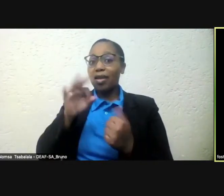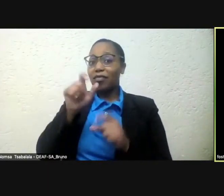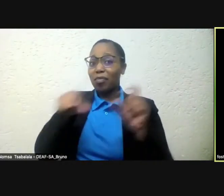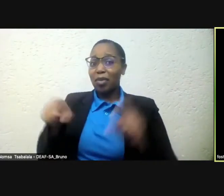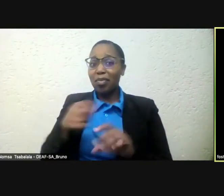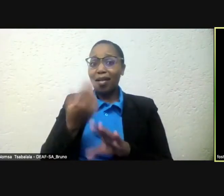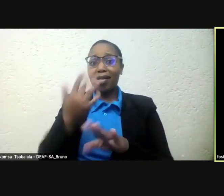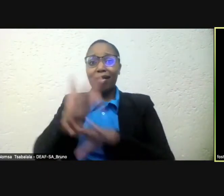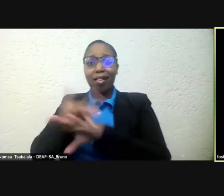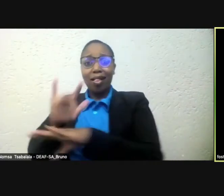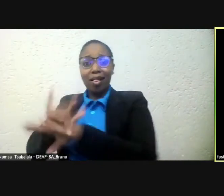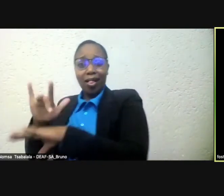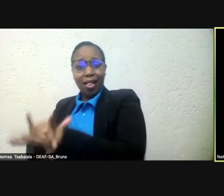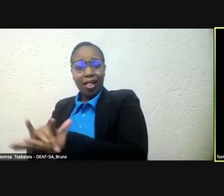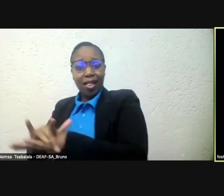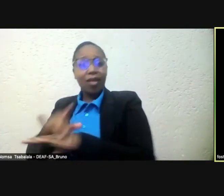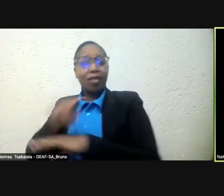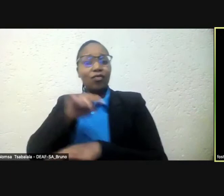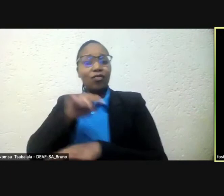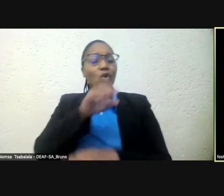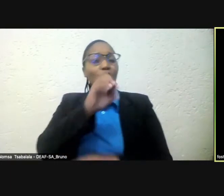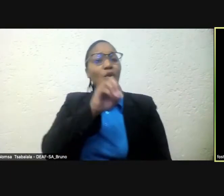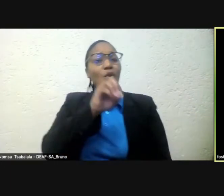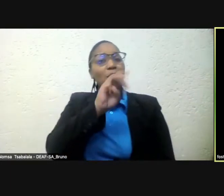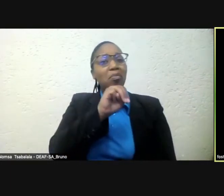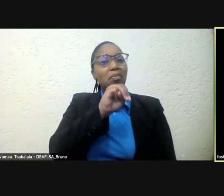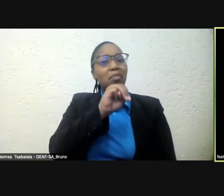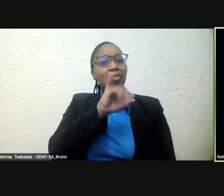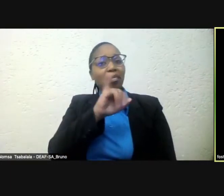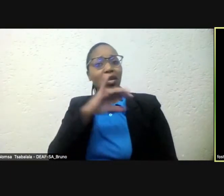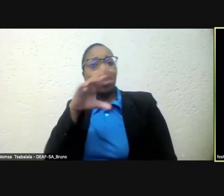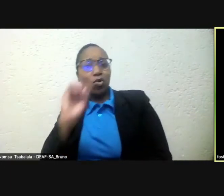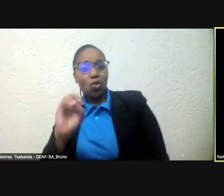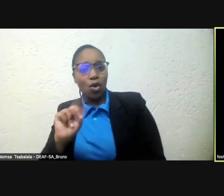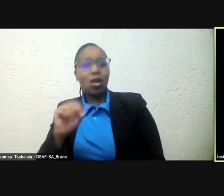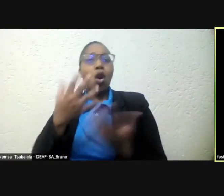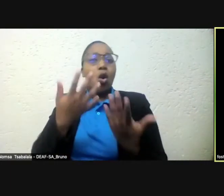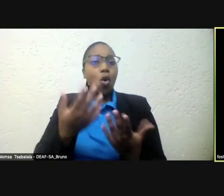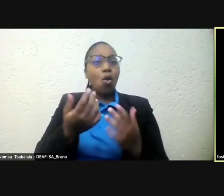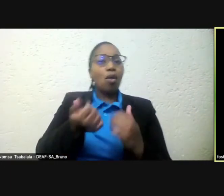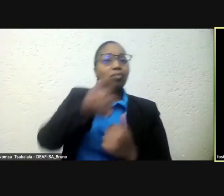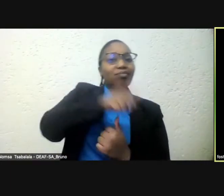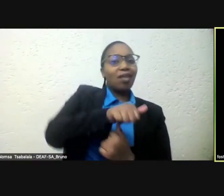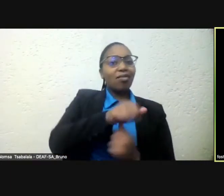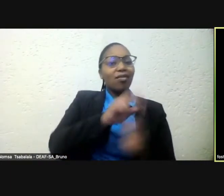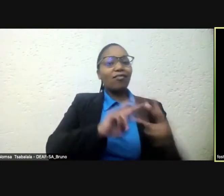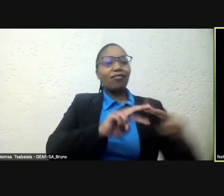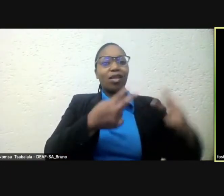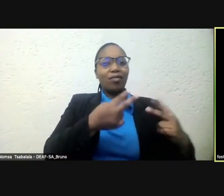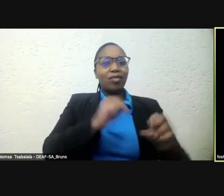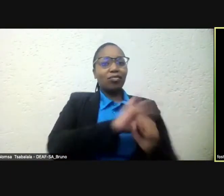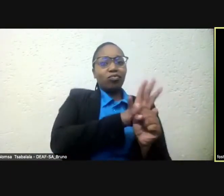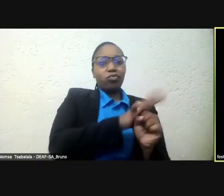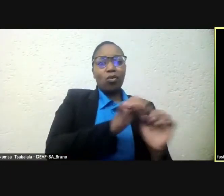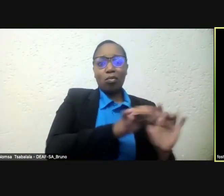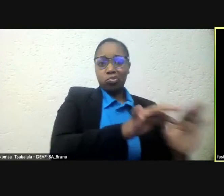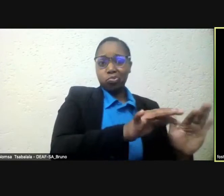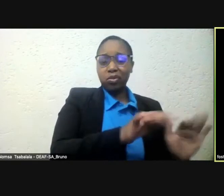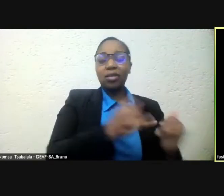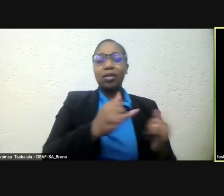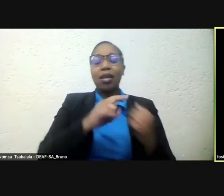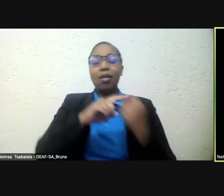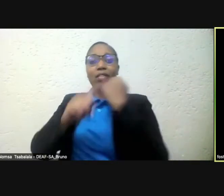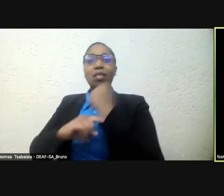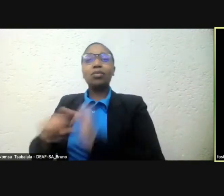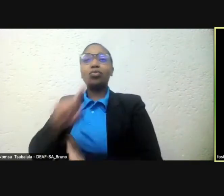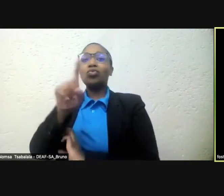Omicron variant or they just died of any other variant. Lastly, the last question reads as follows. Would you be able to